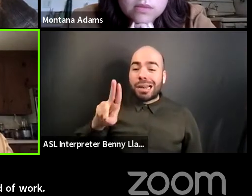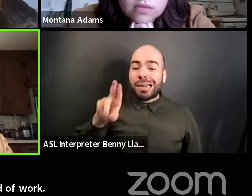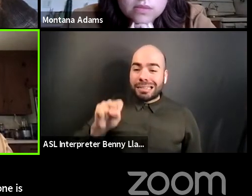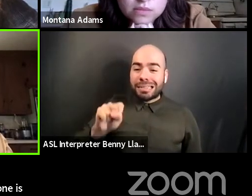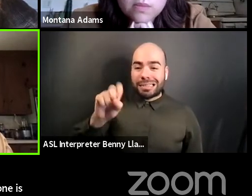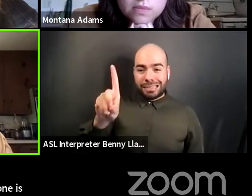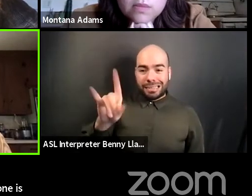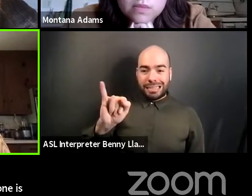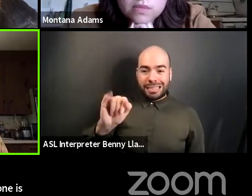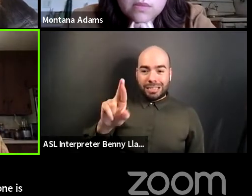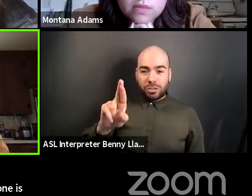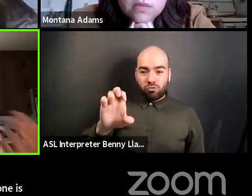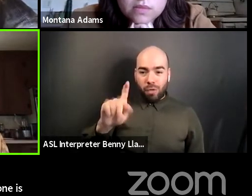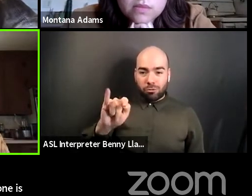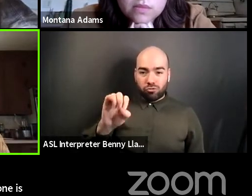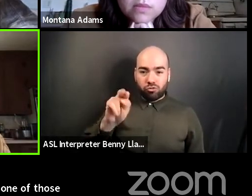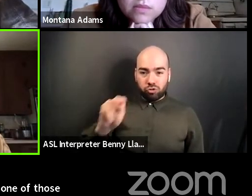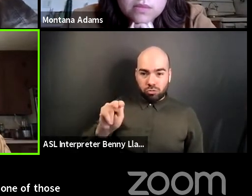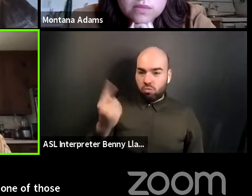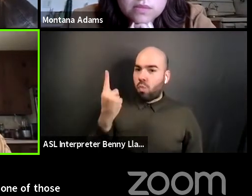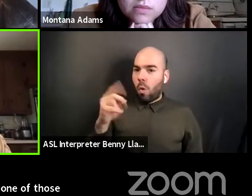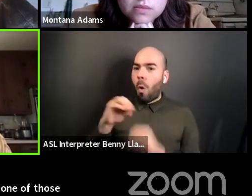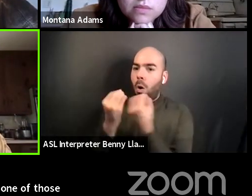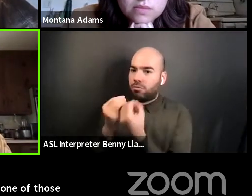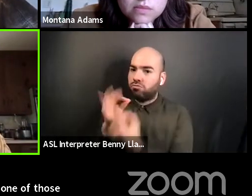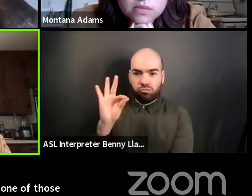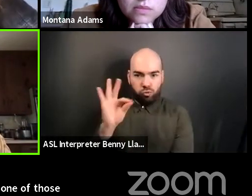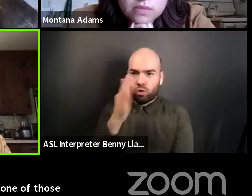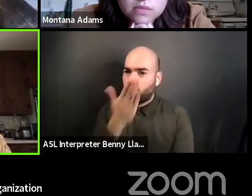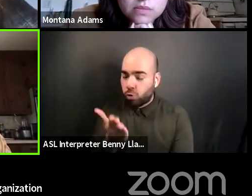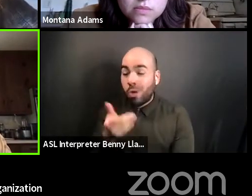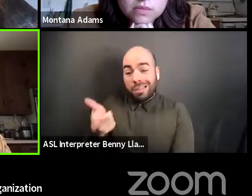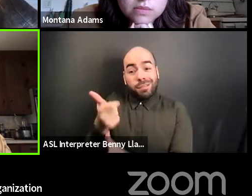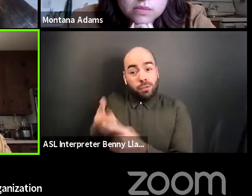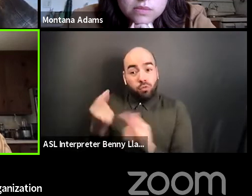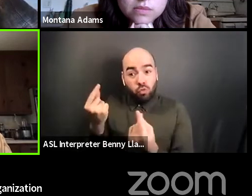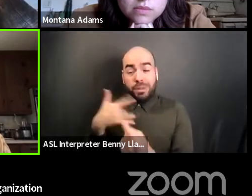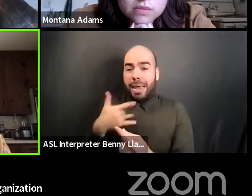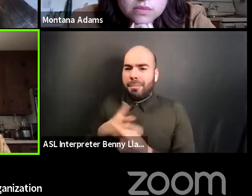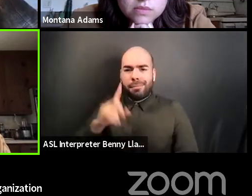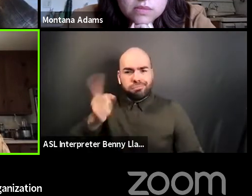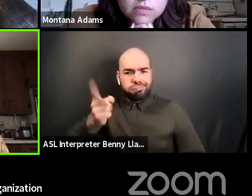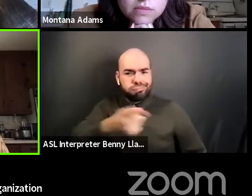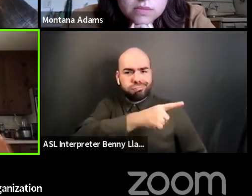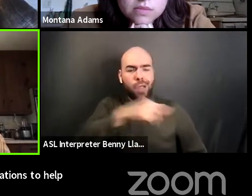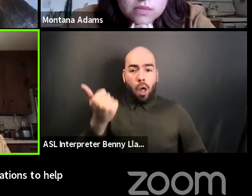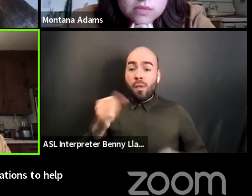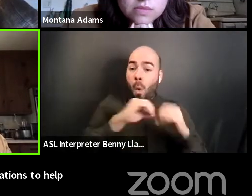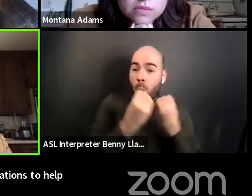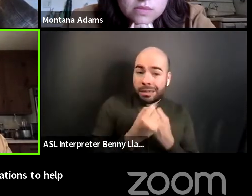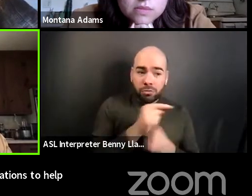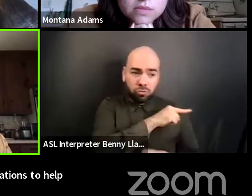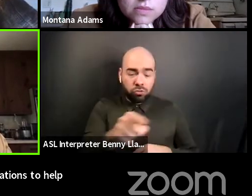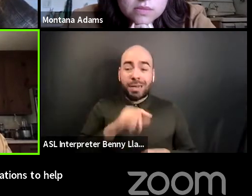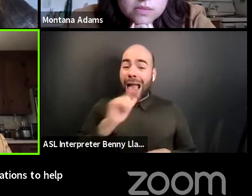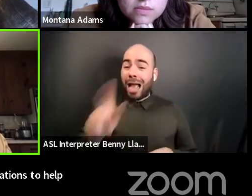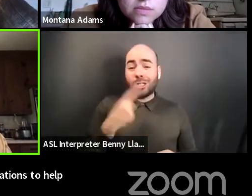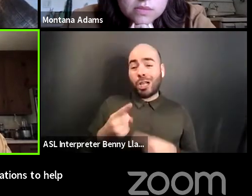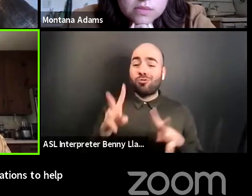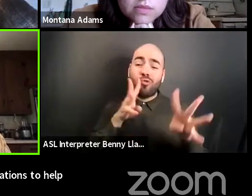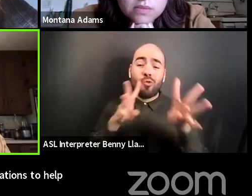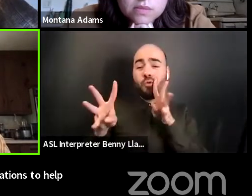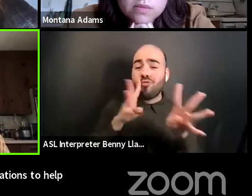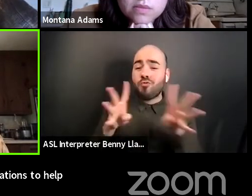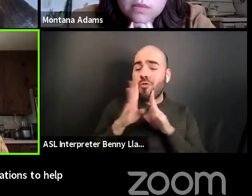is one of those organizations that is working with organizations to help hold them accountable, so that it's not an empty land